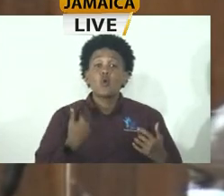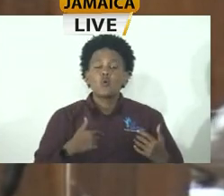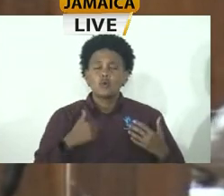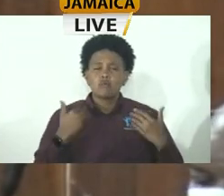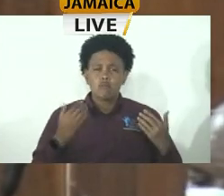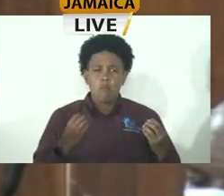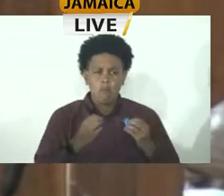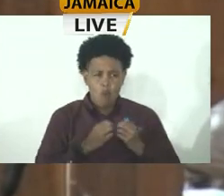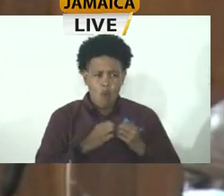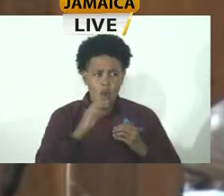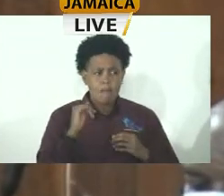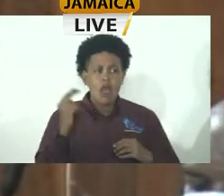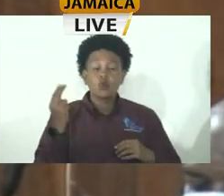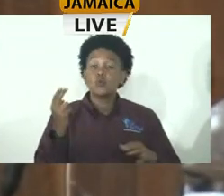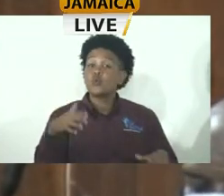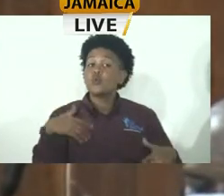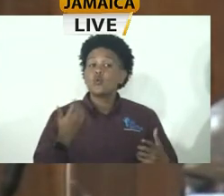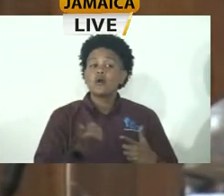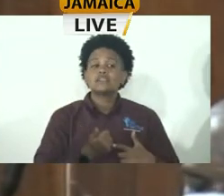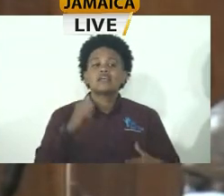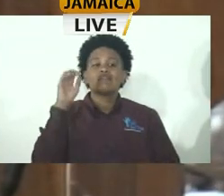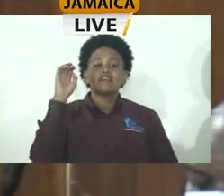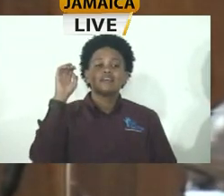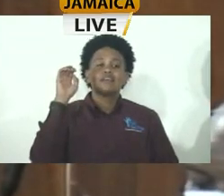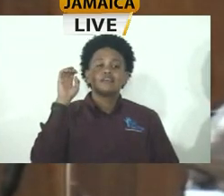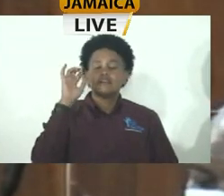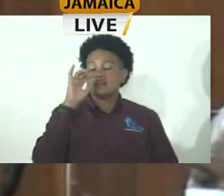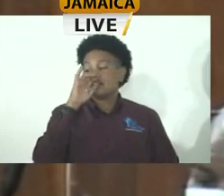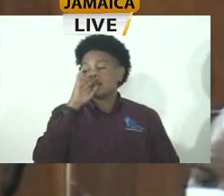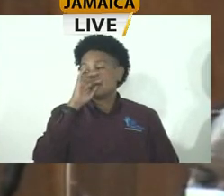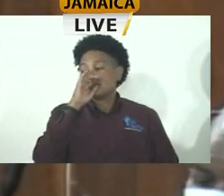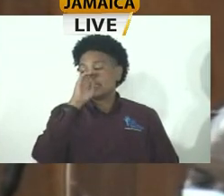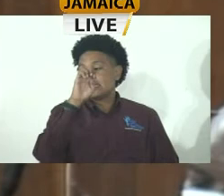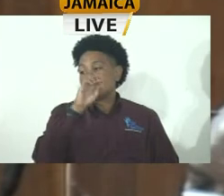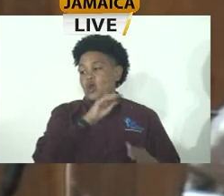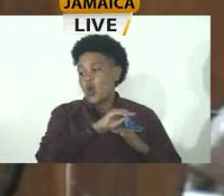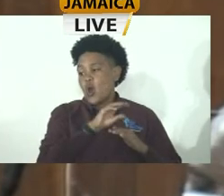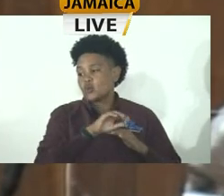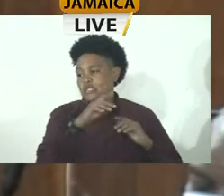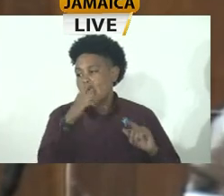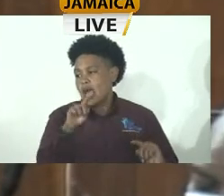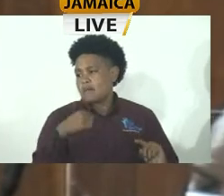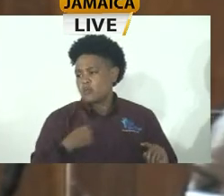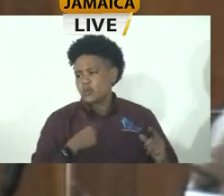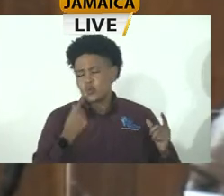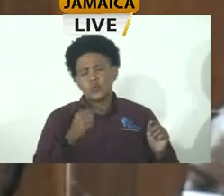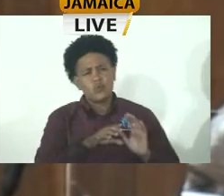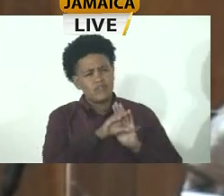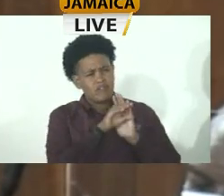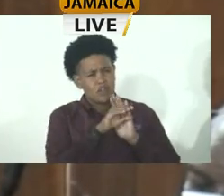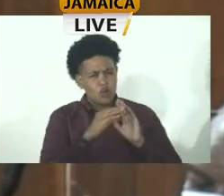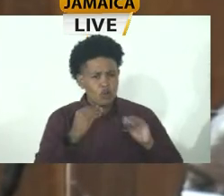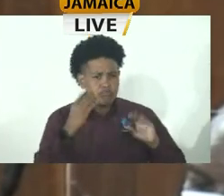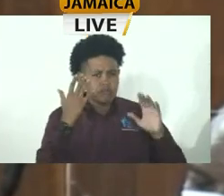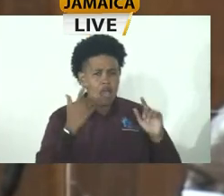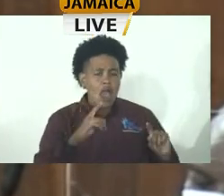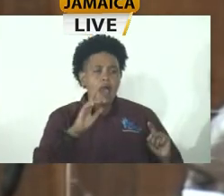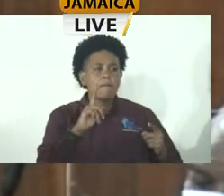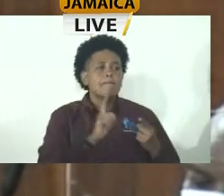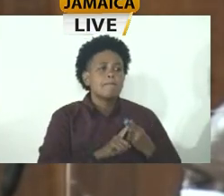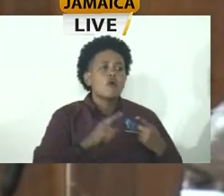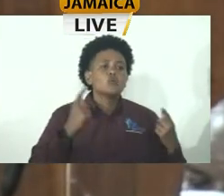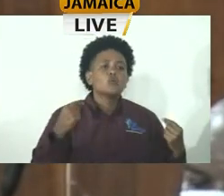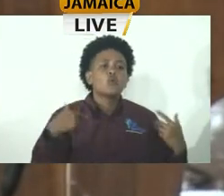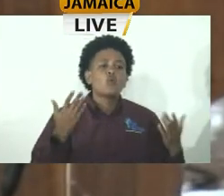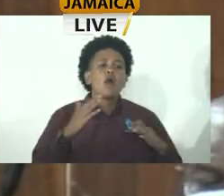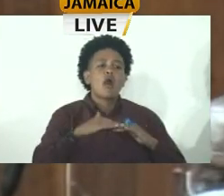further by using e e counseling where we do video conferences and do